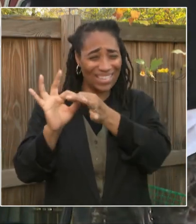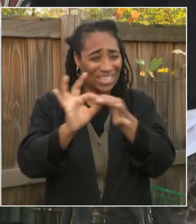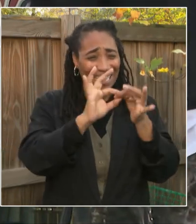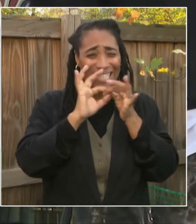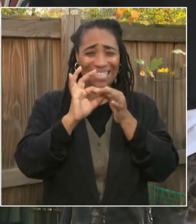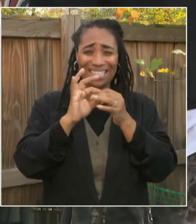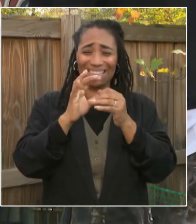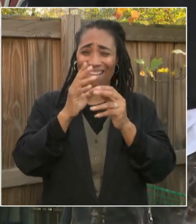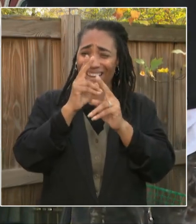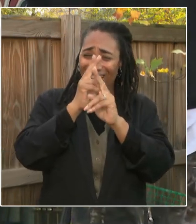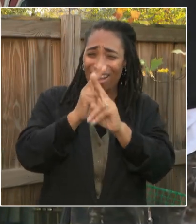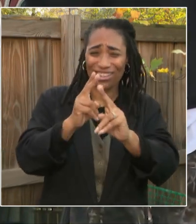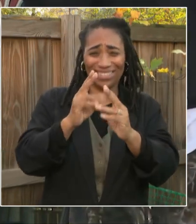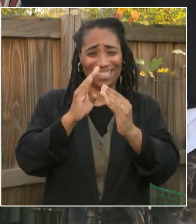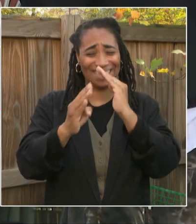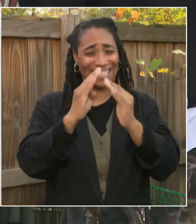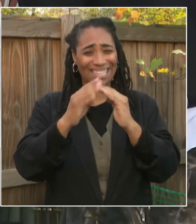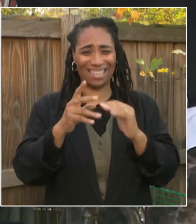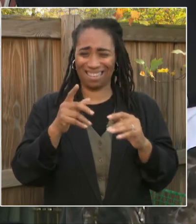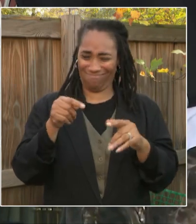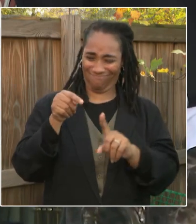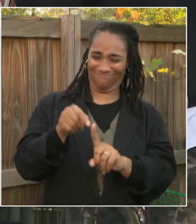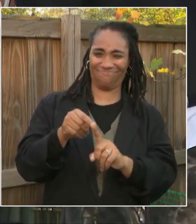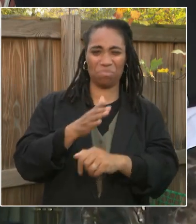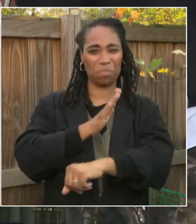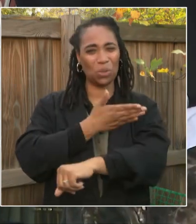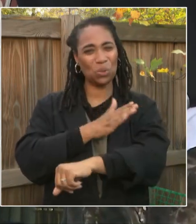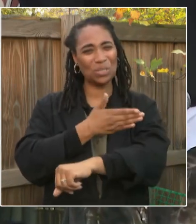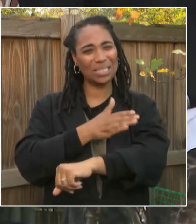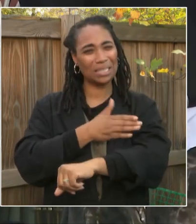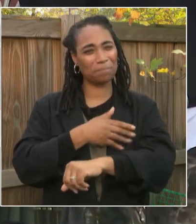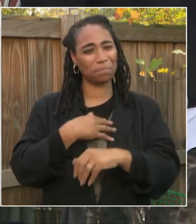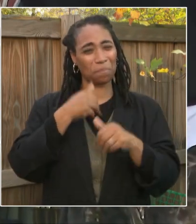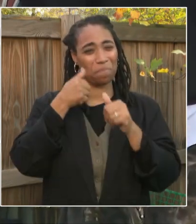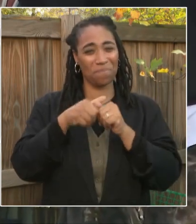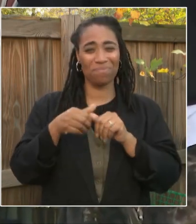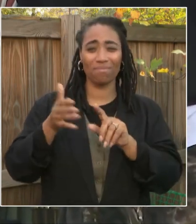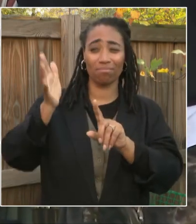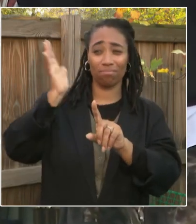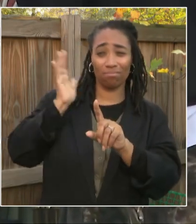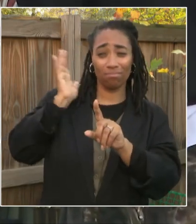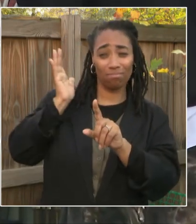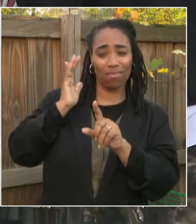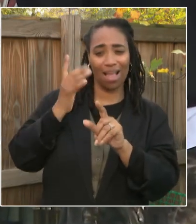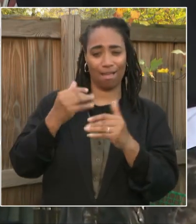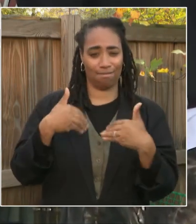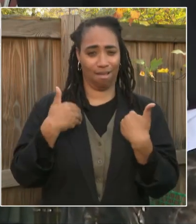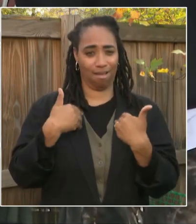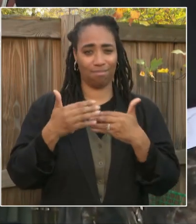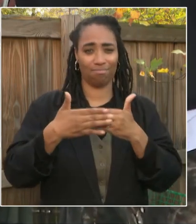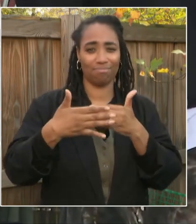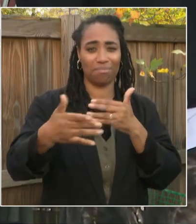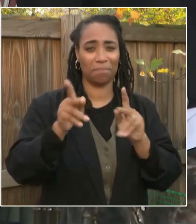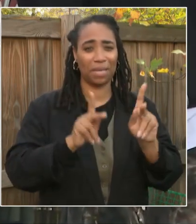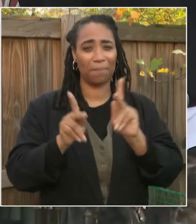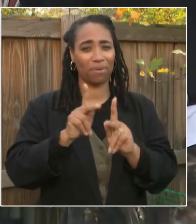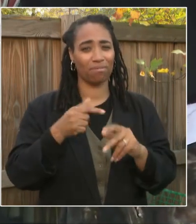past, but because of all the young people that we need to continue to pour into. So thank you for this work, and I'm proud to be here